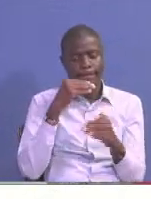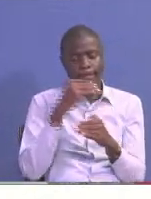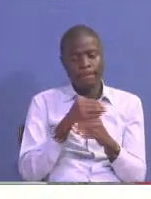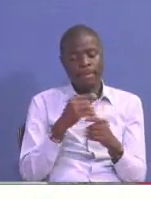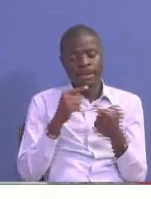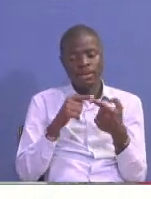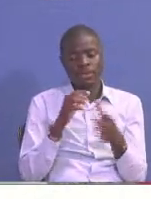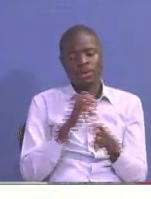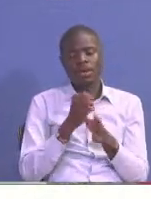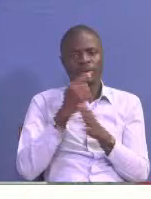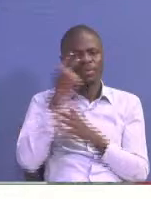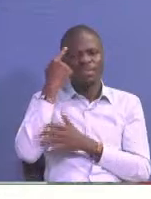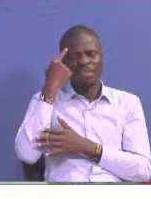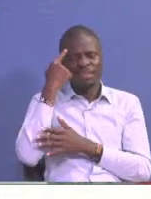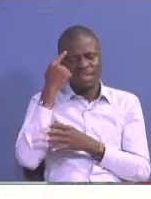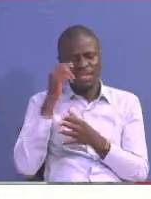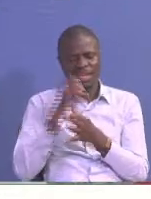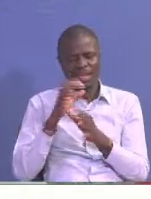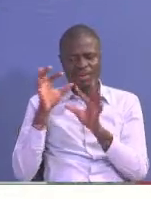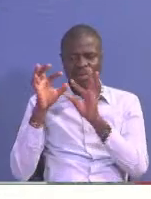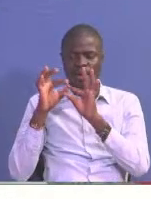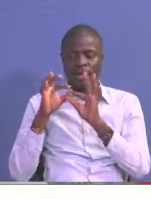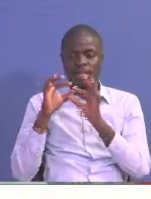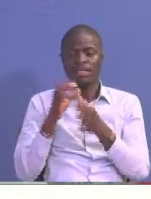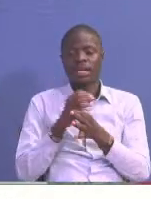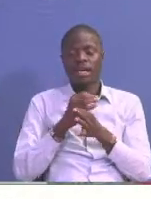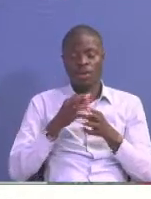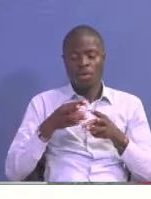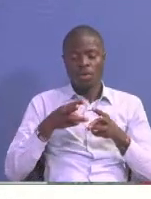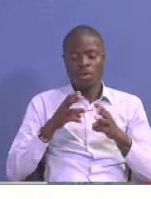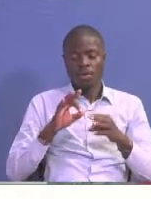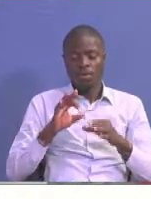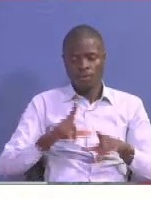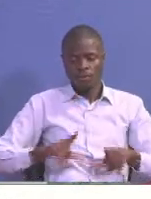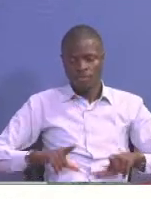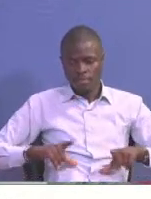into our thinking, into our culture, into our way of life.